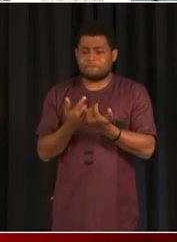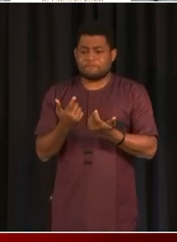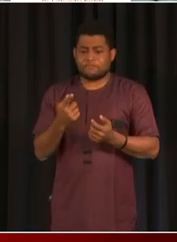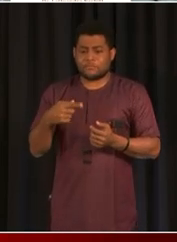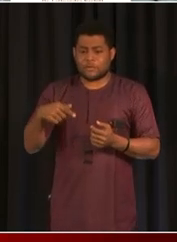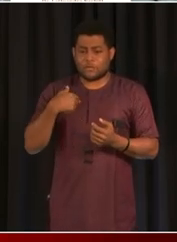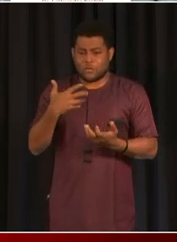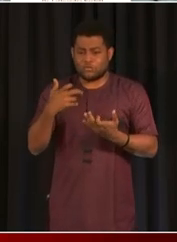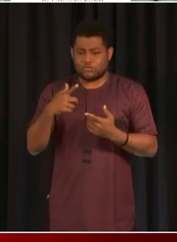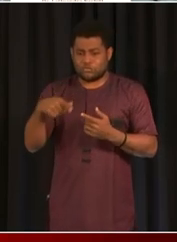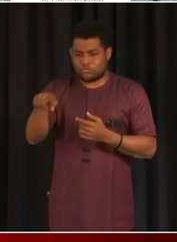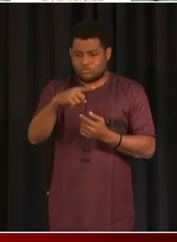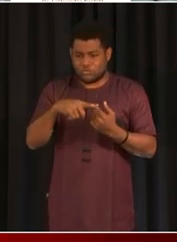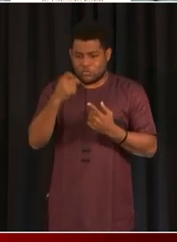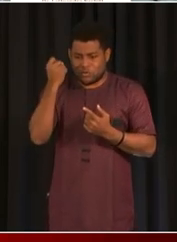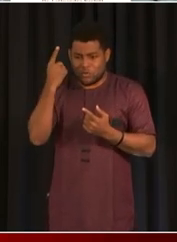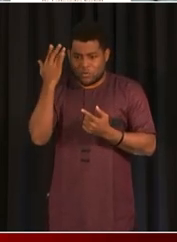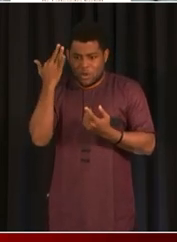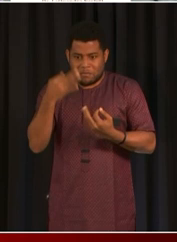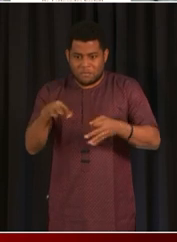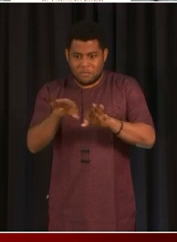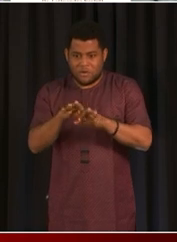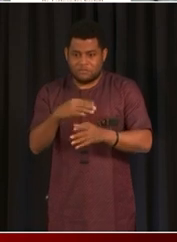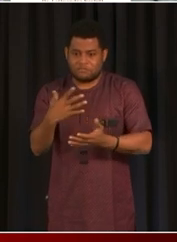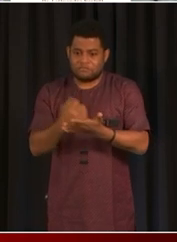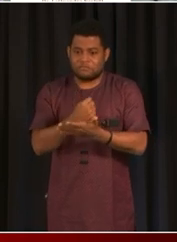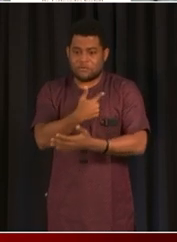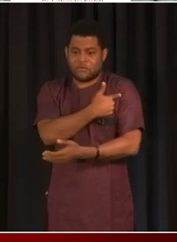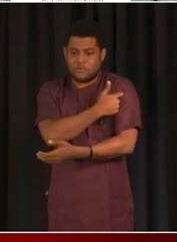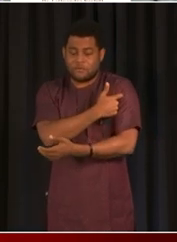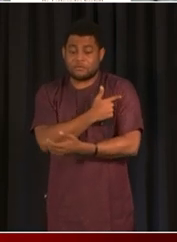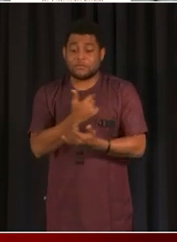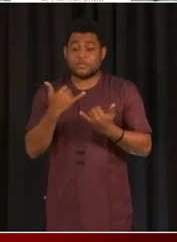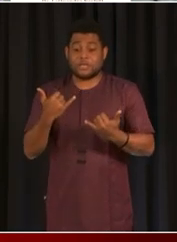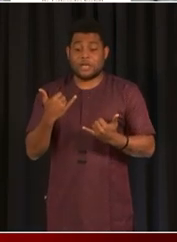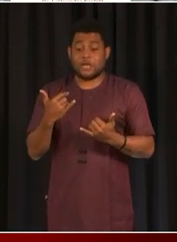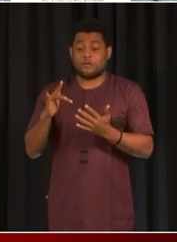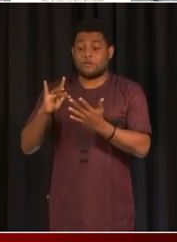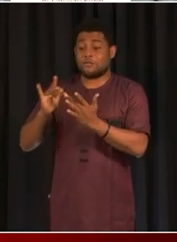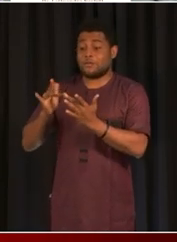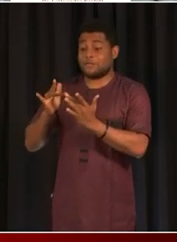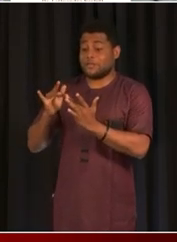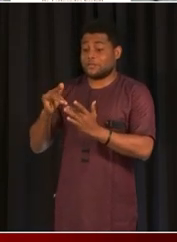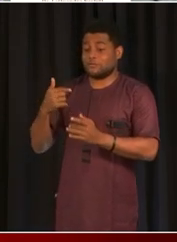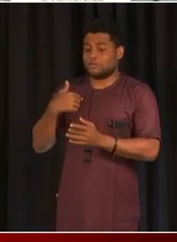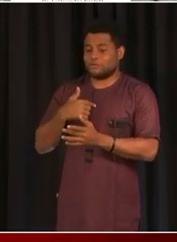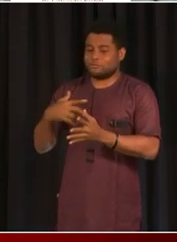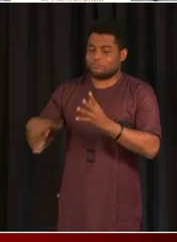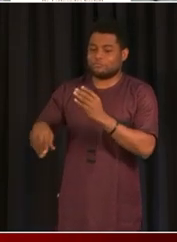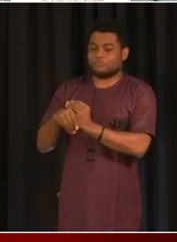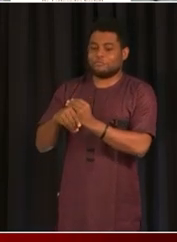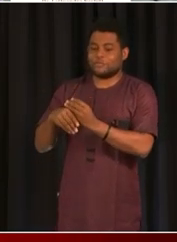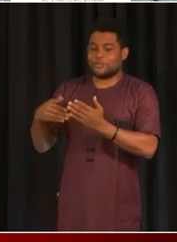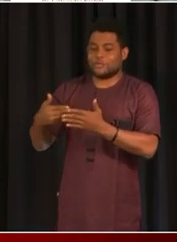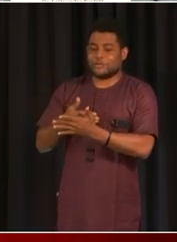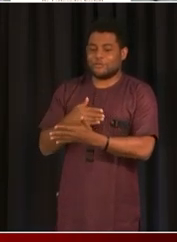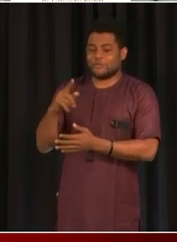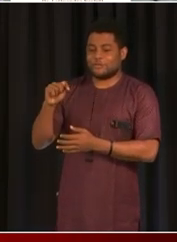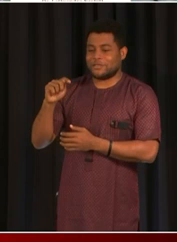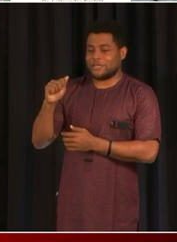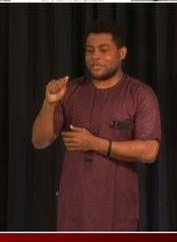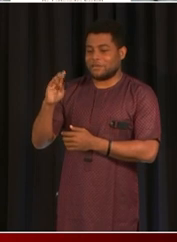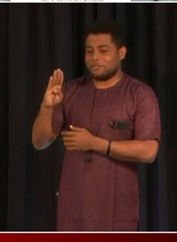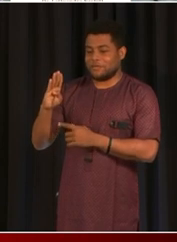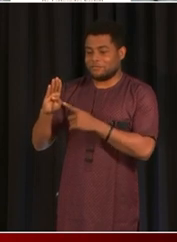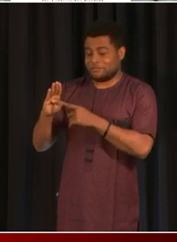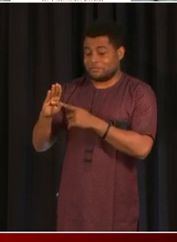so important. So last week, we updated our dashboard to include another tab under the breakthrough cases